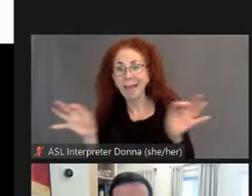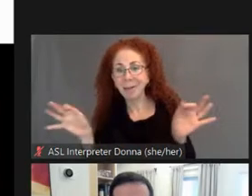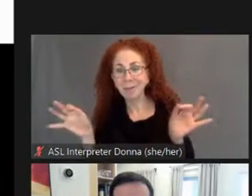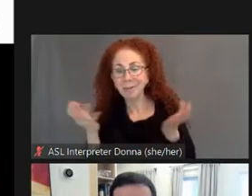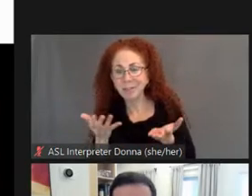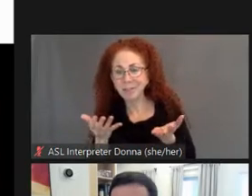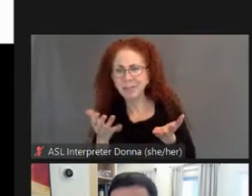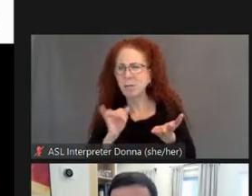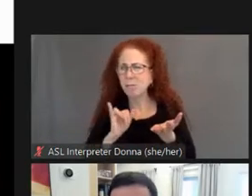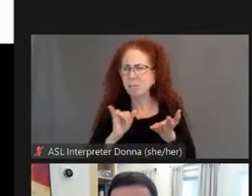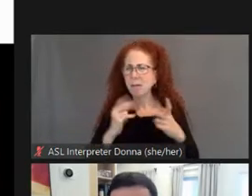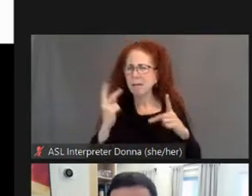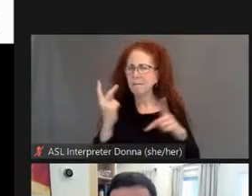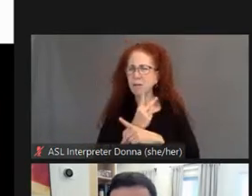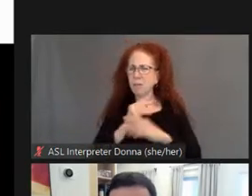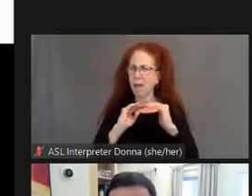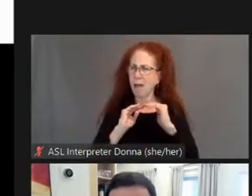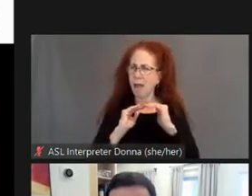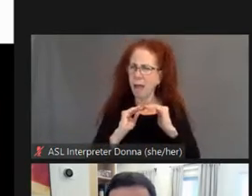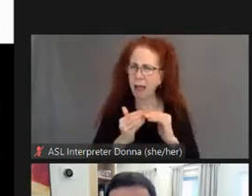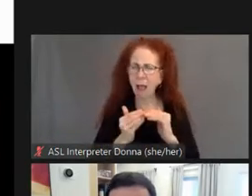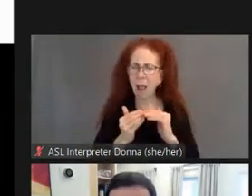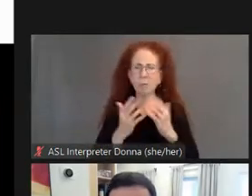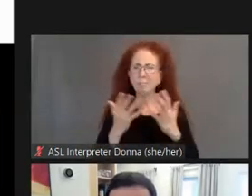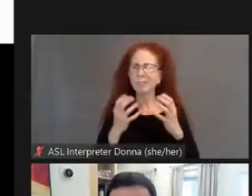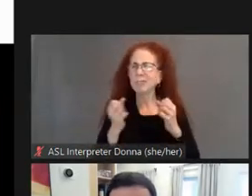a strategy for